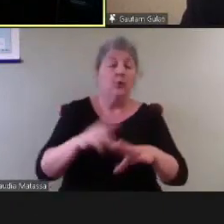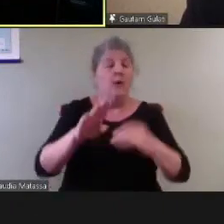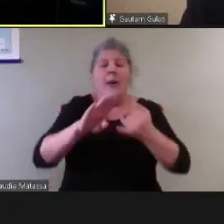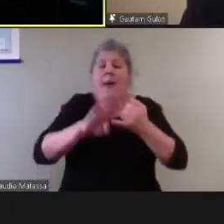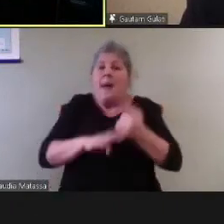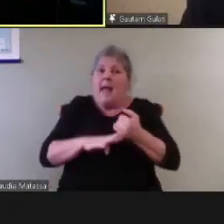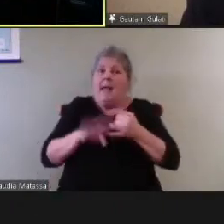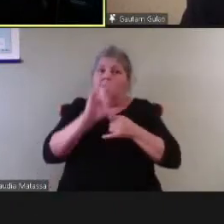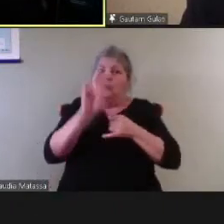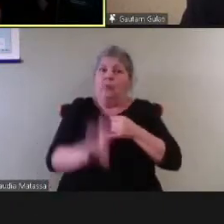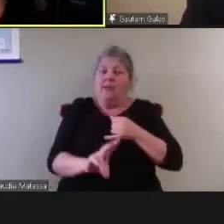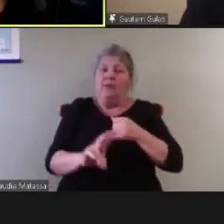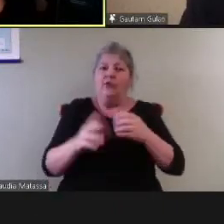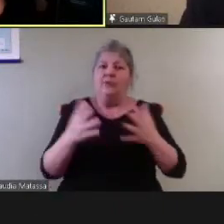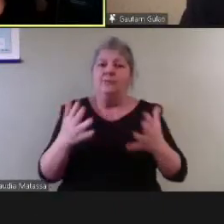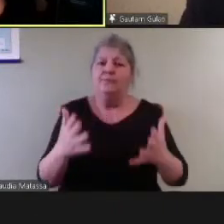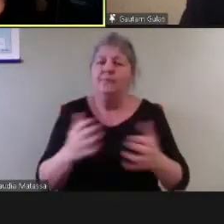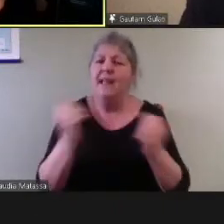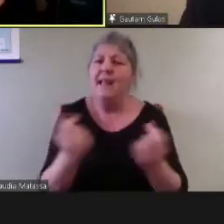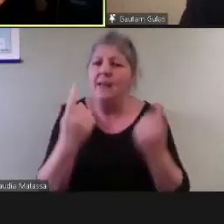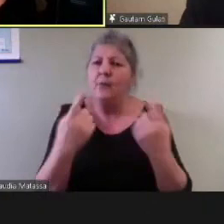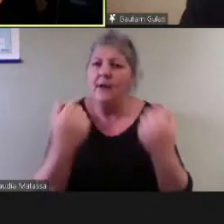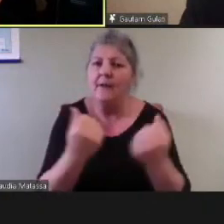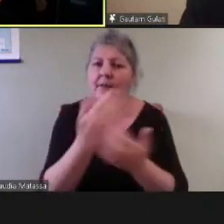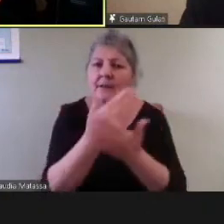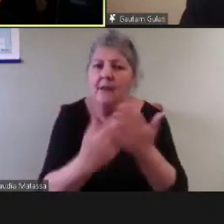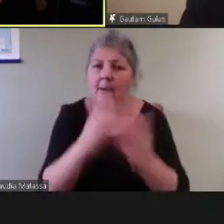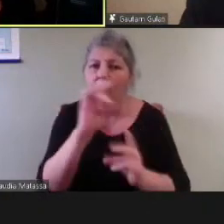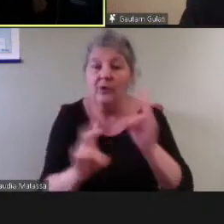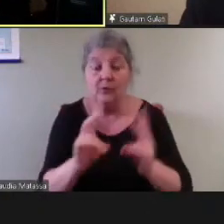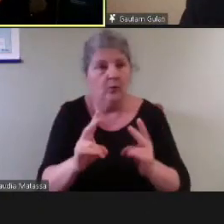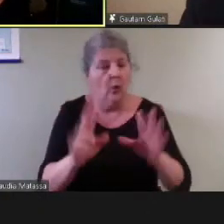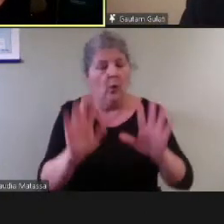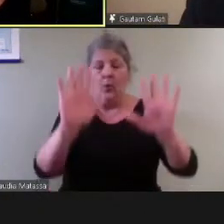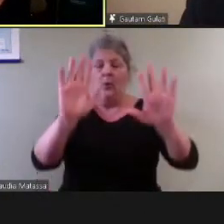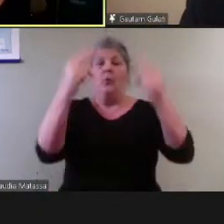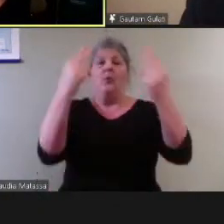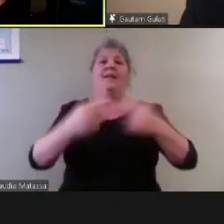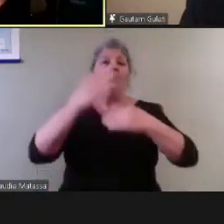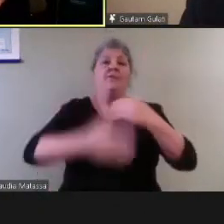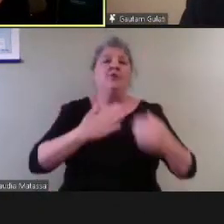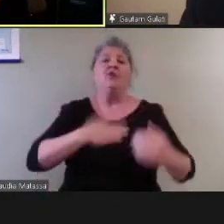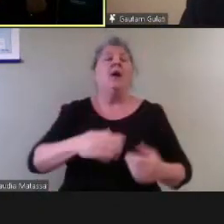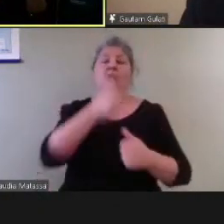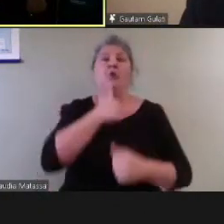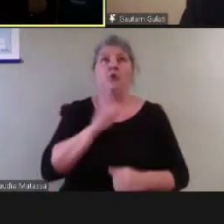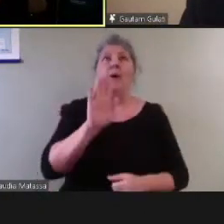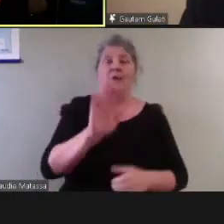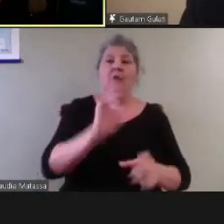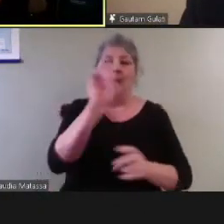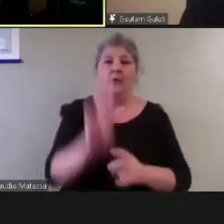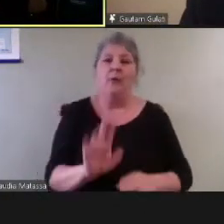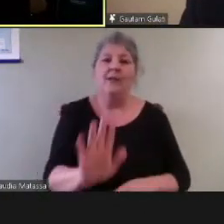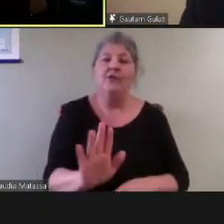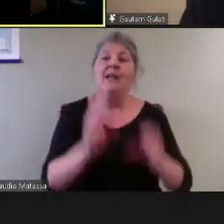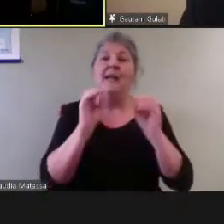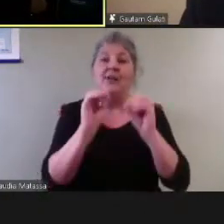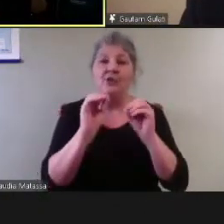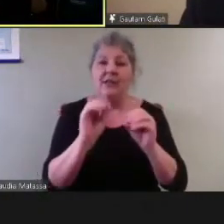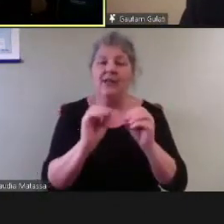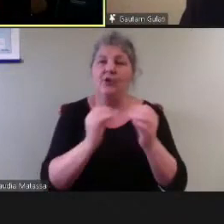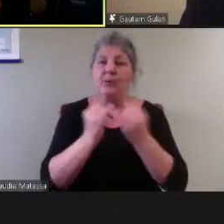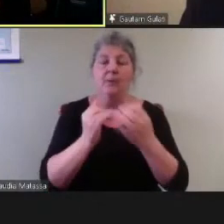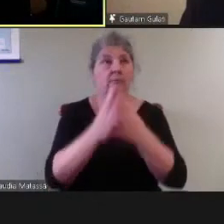anyone has some question, we need to finish actually. So I will just answer that question by saying education plays a